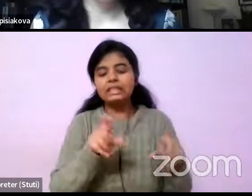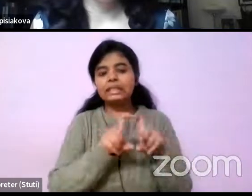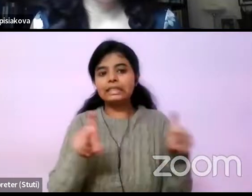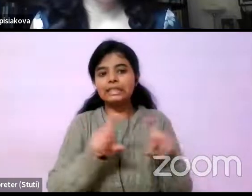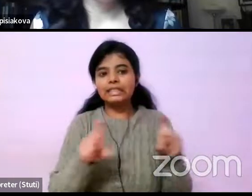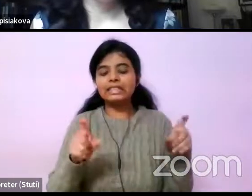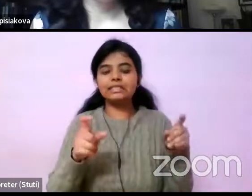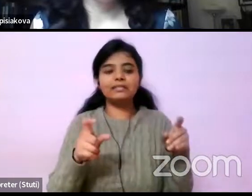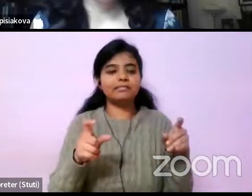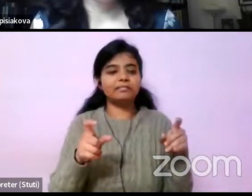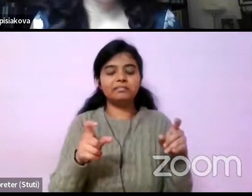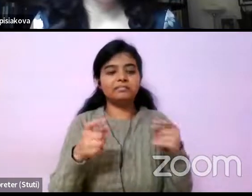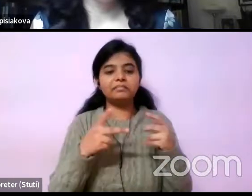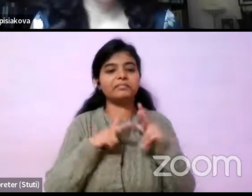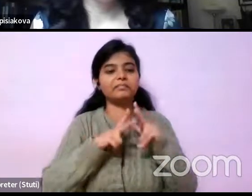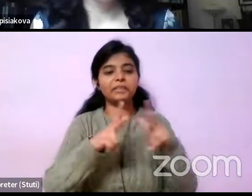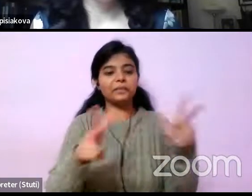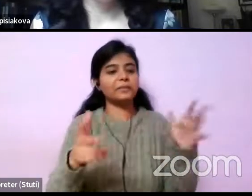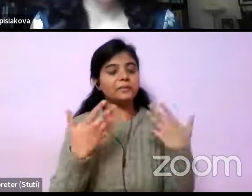clear way in which,